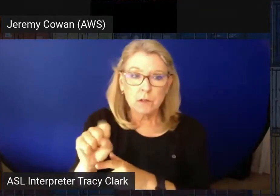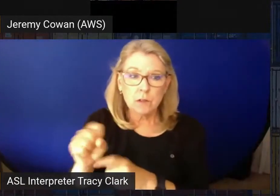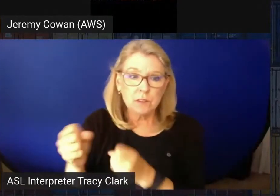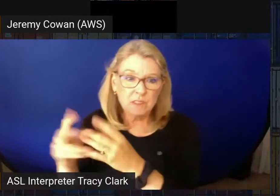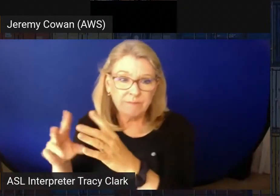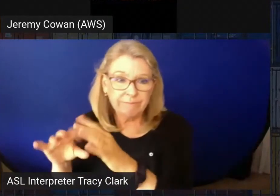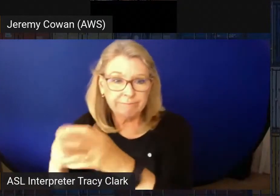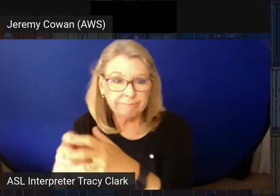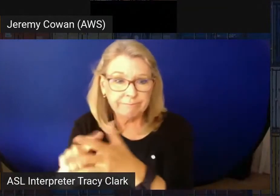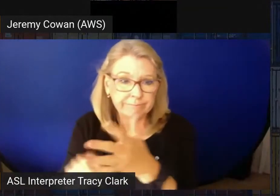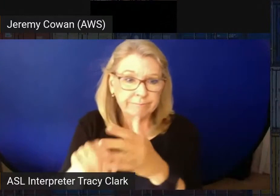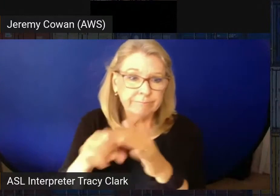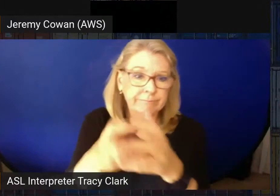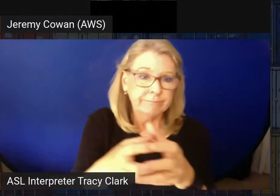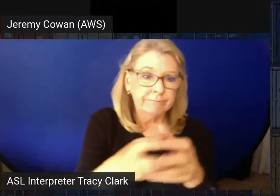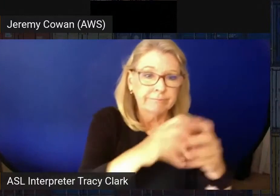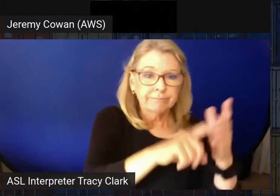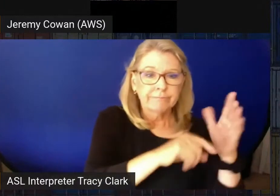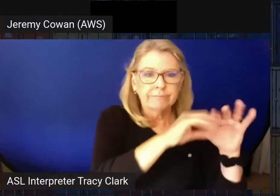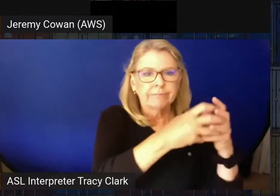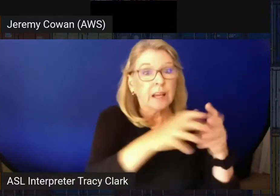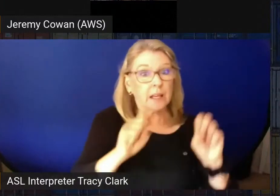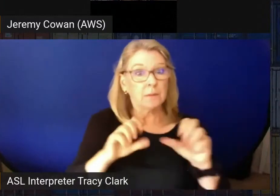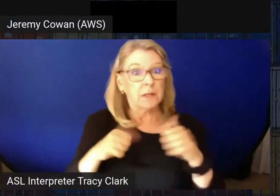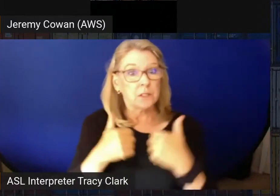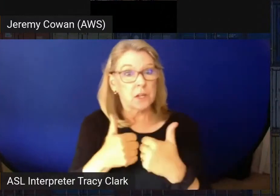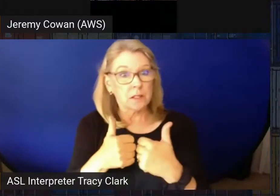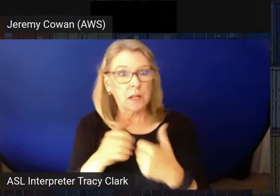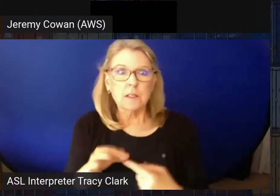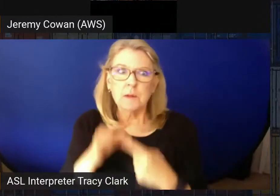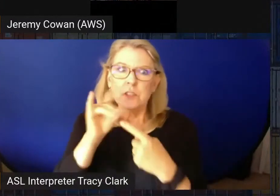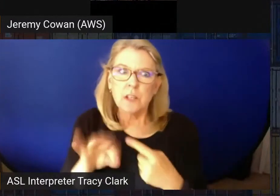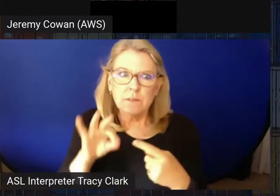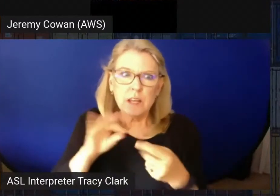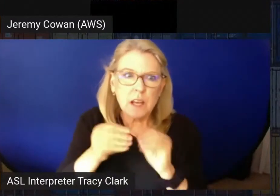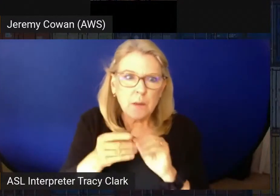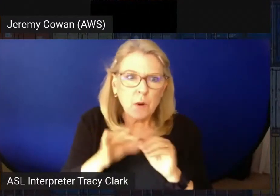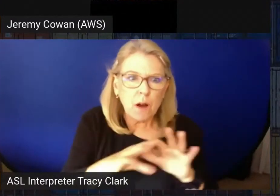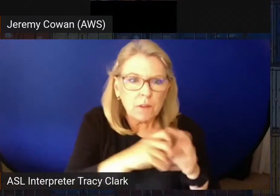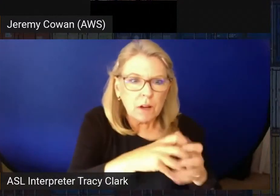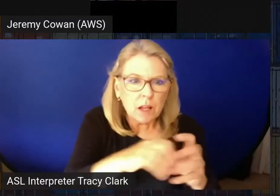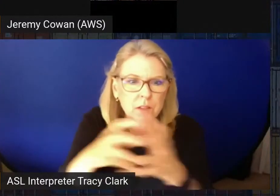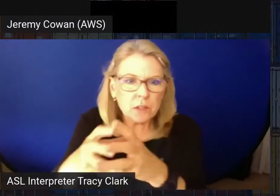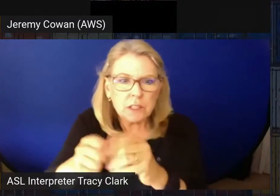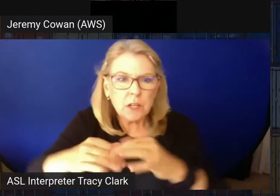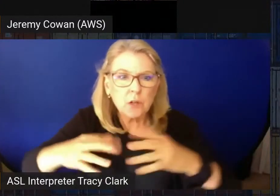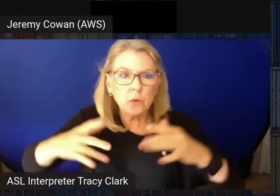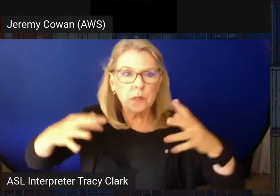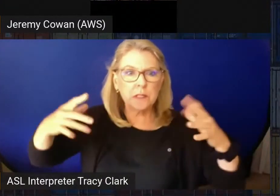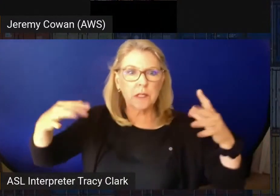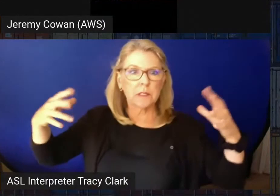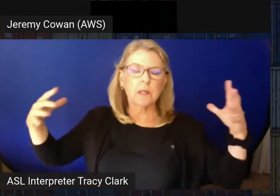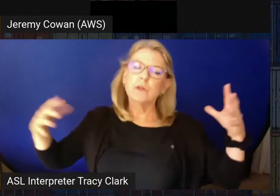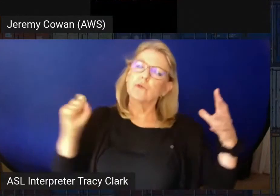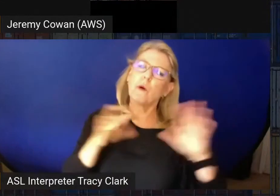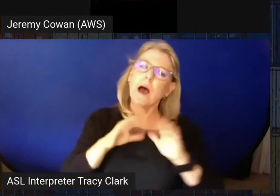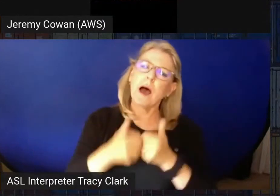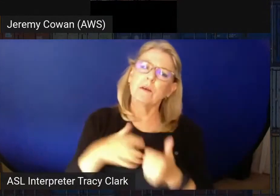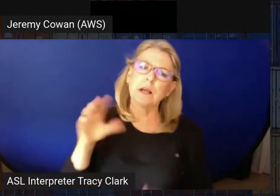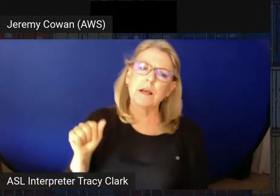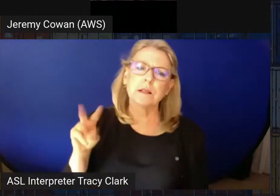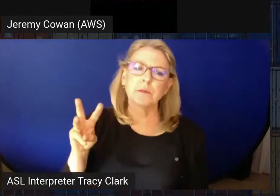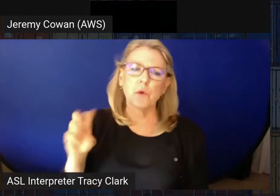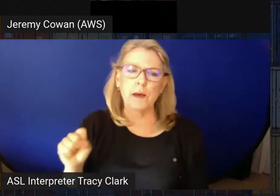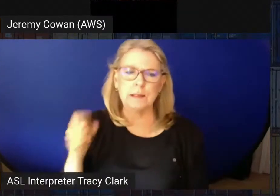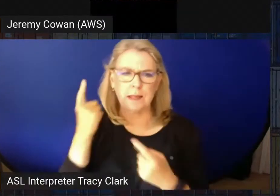especially as your number of clusters increases. And so how is AWS thinking about this